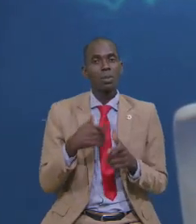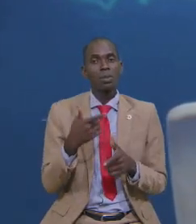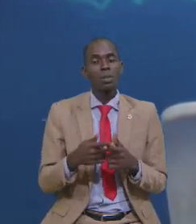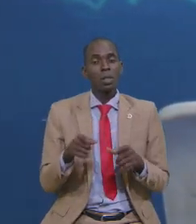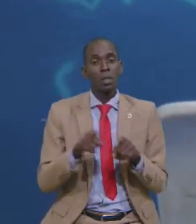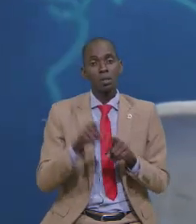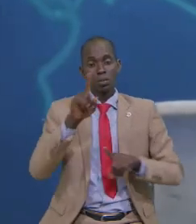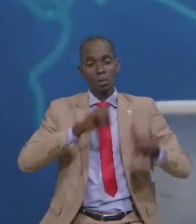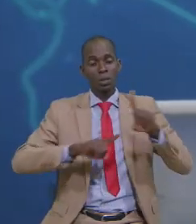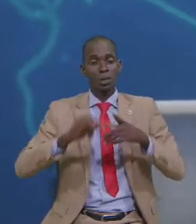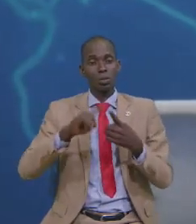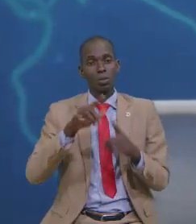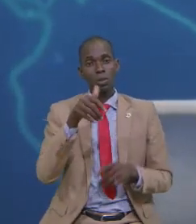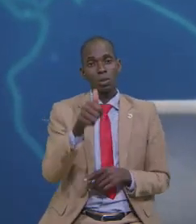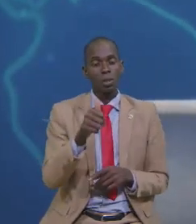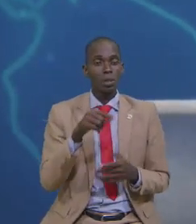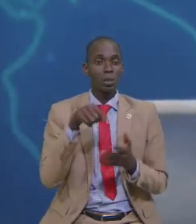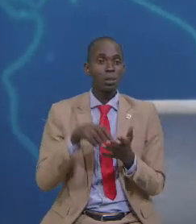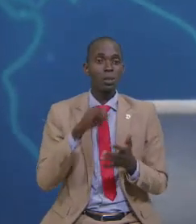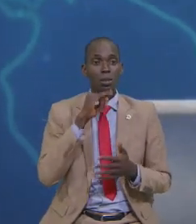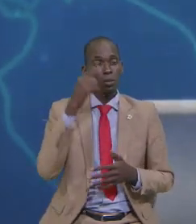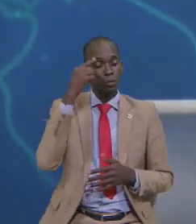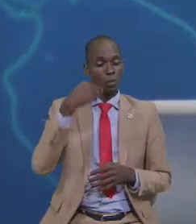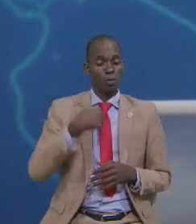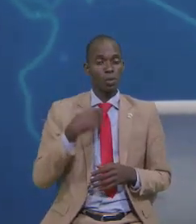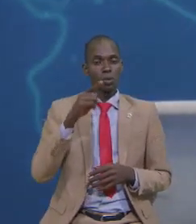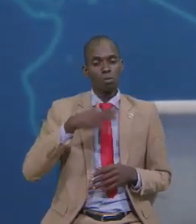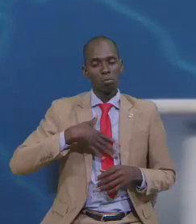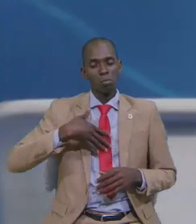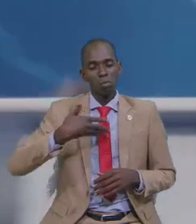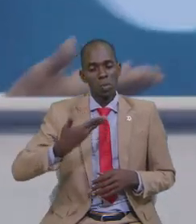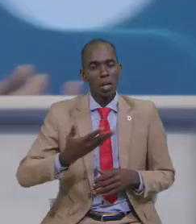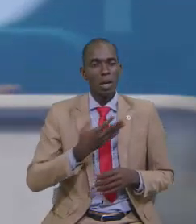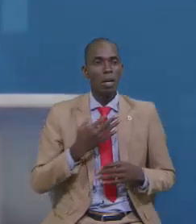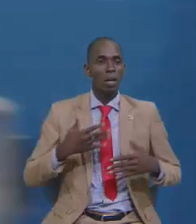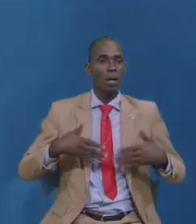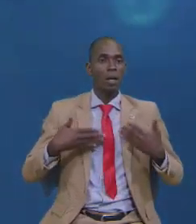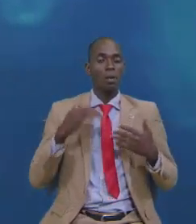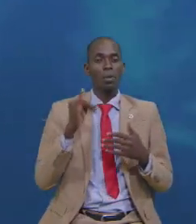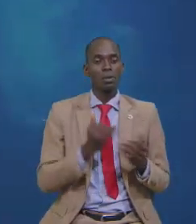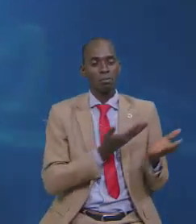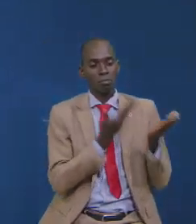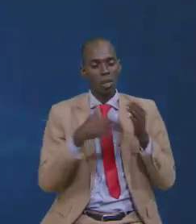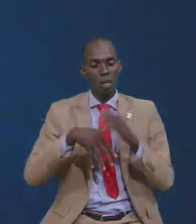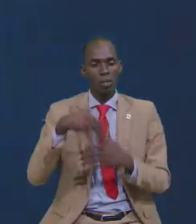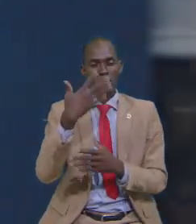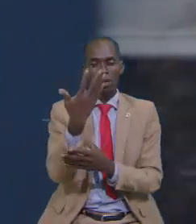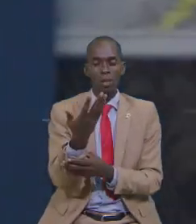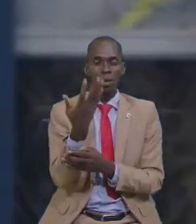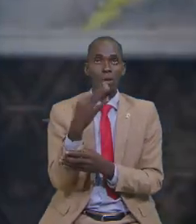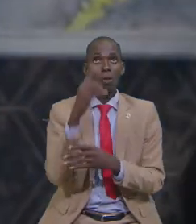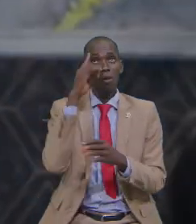is for me, you willingly and you happily stretch out your hand of faith and